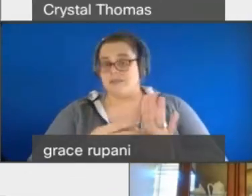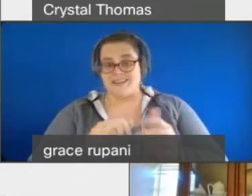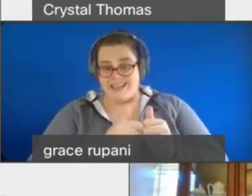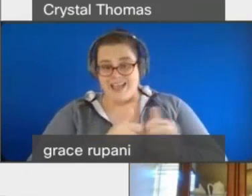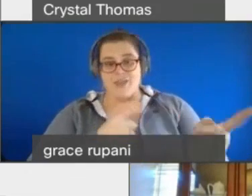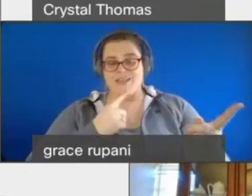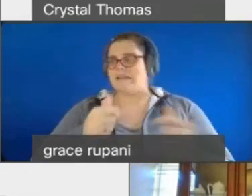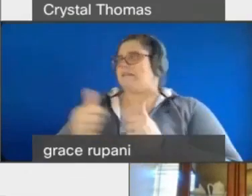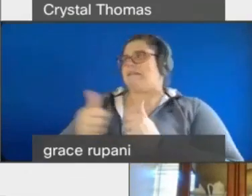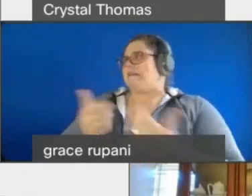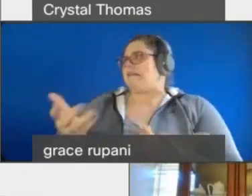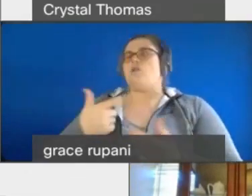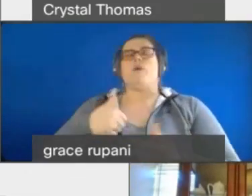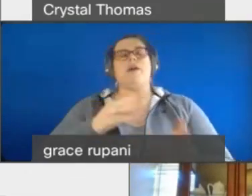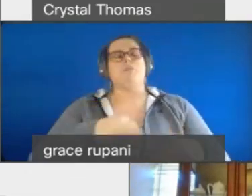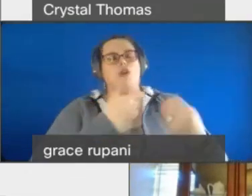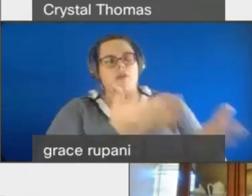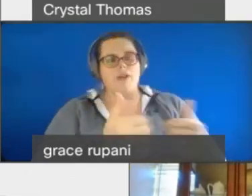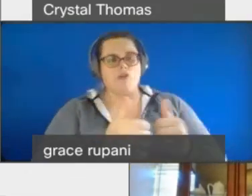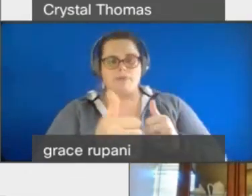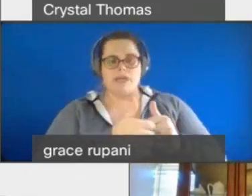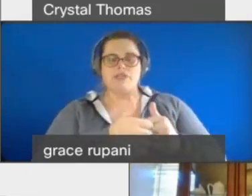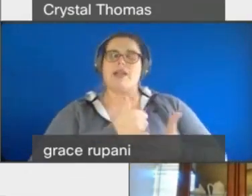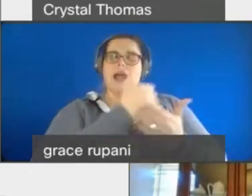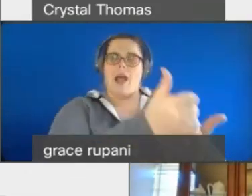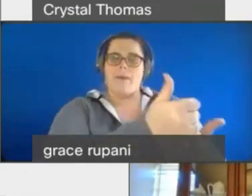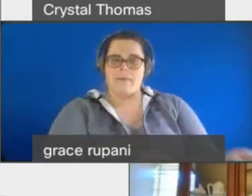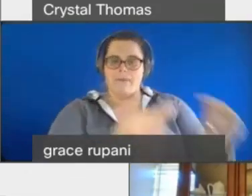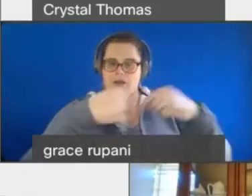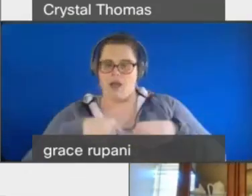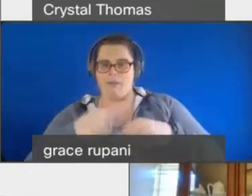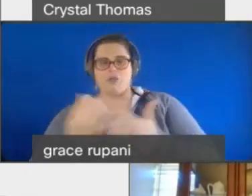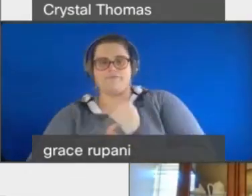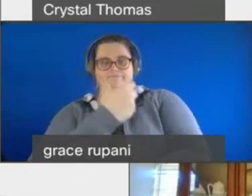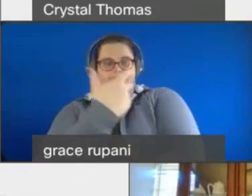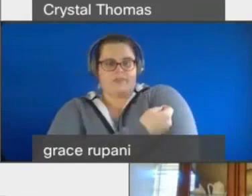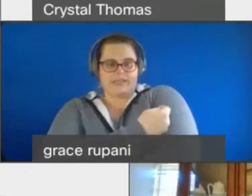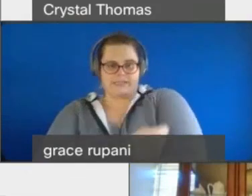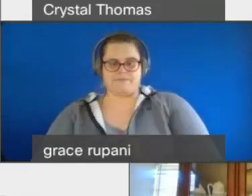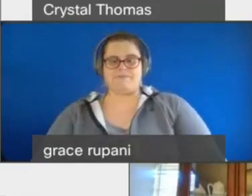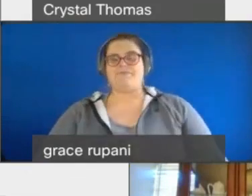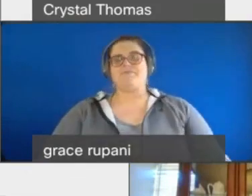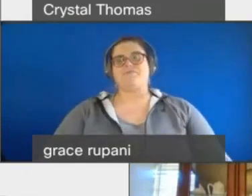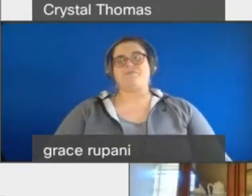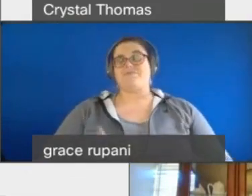and staffing to try and get them to come get the vaccination. As of now, more than